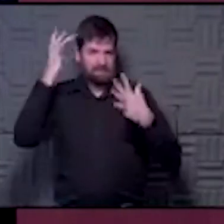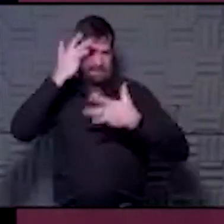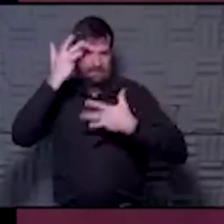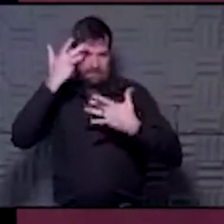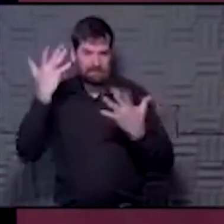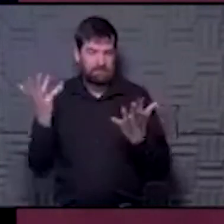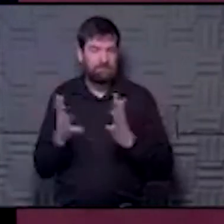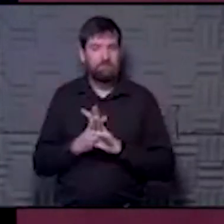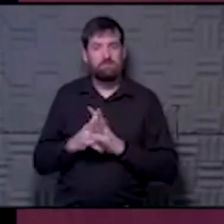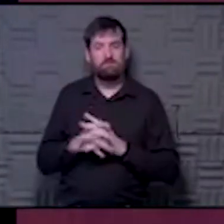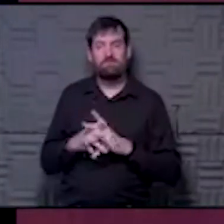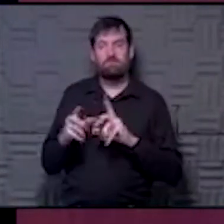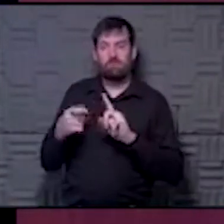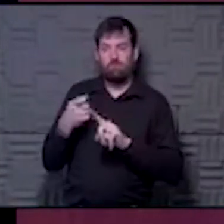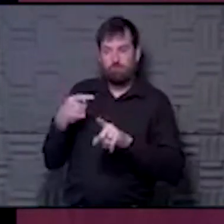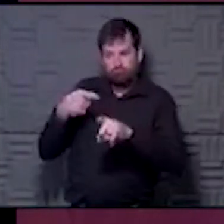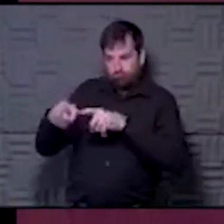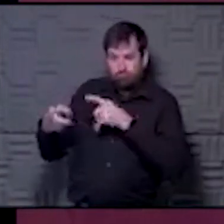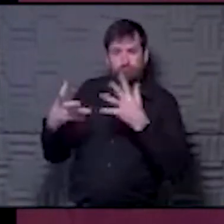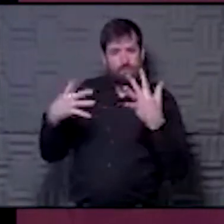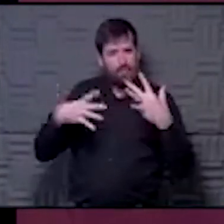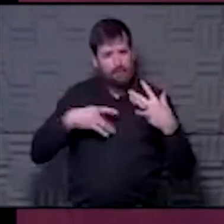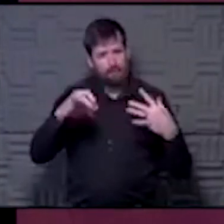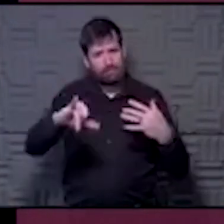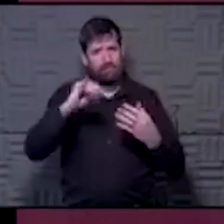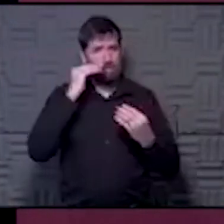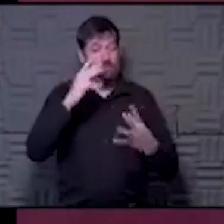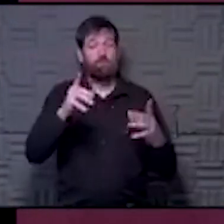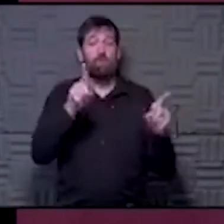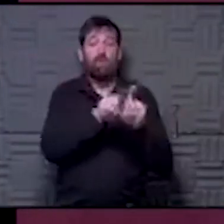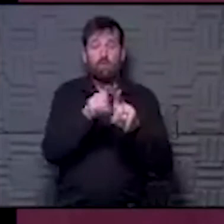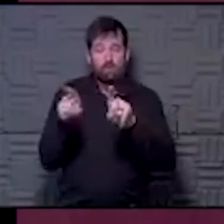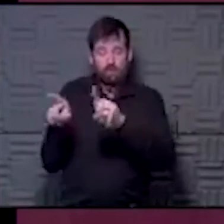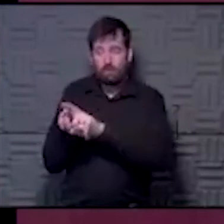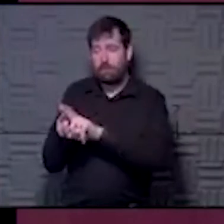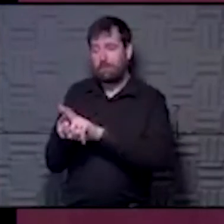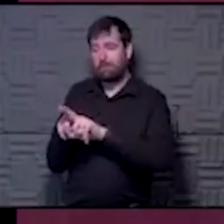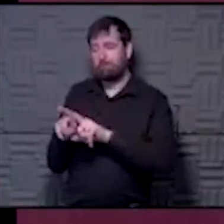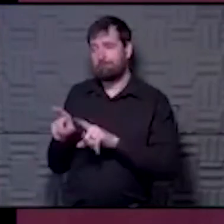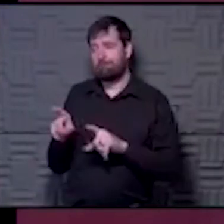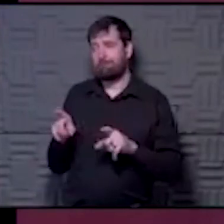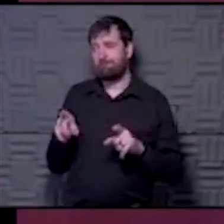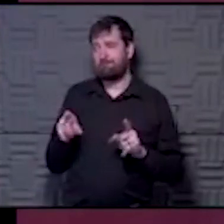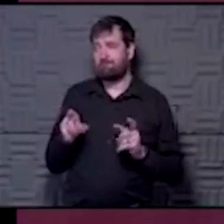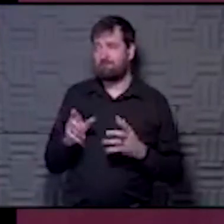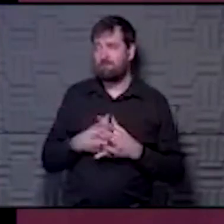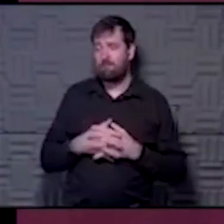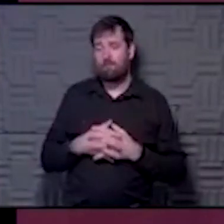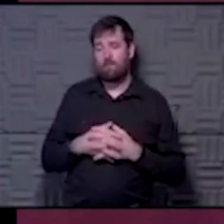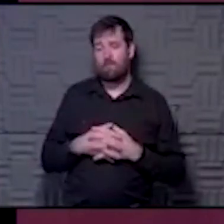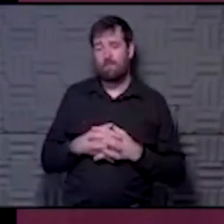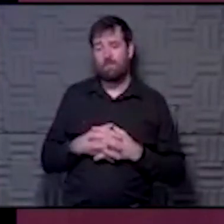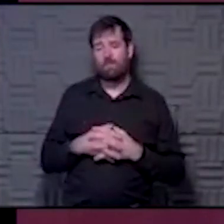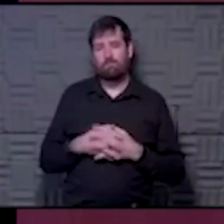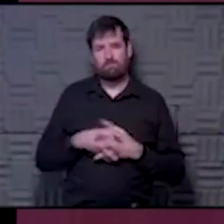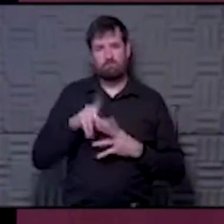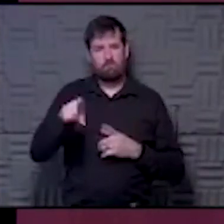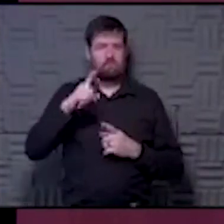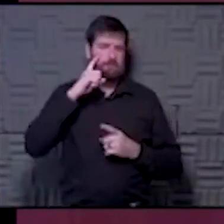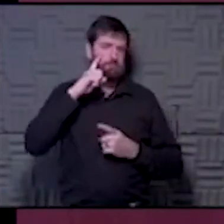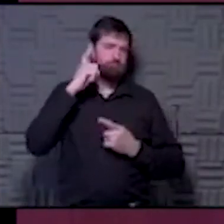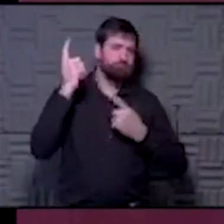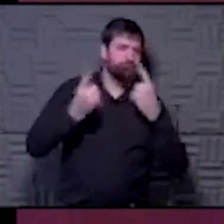to us from an epidemiologic standpoint. So we like that. But on the other hand, I think we have to be thoughtful